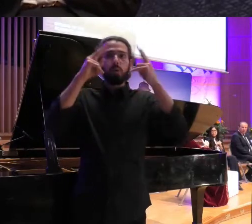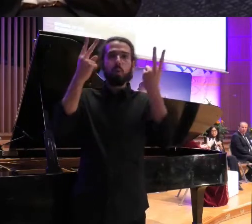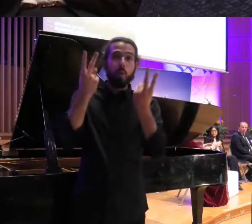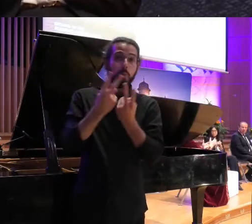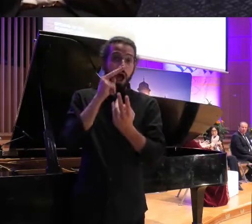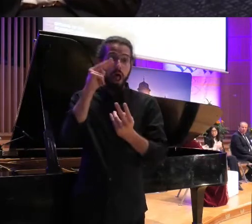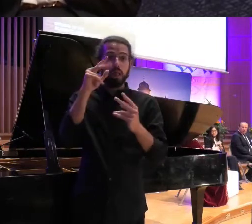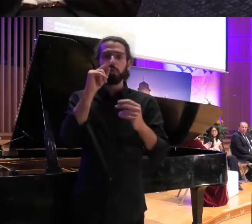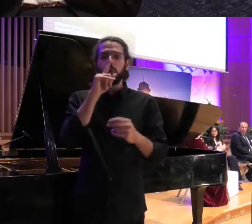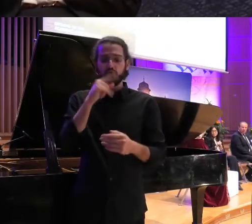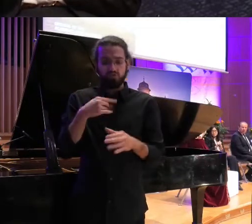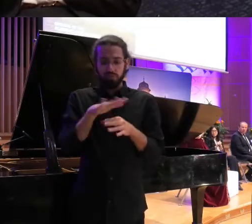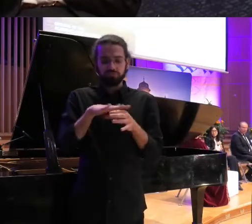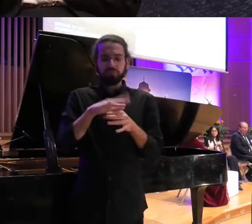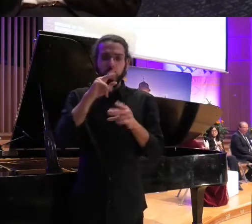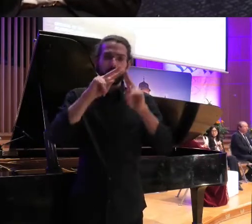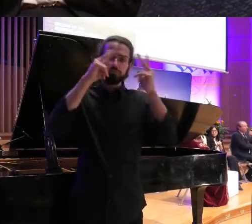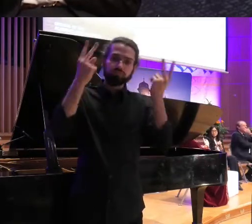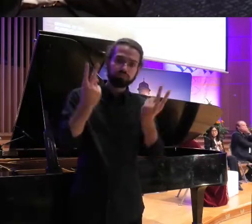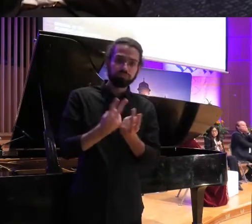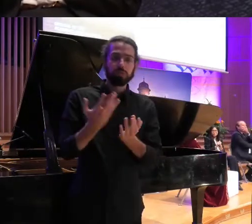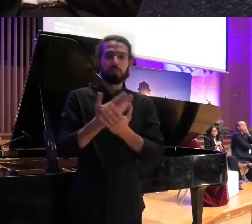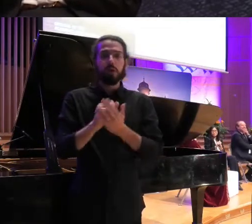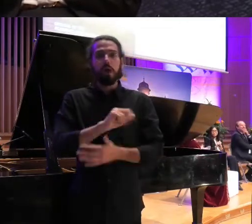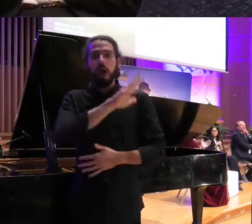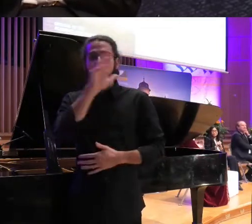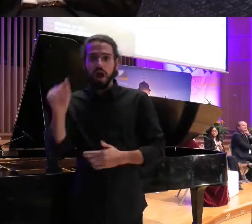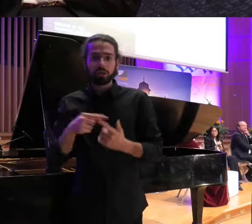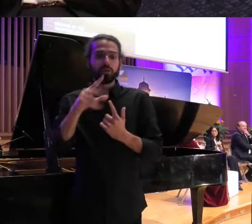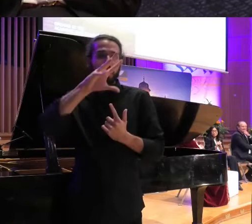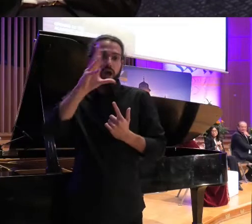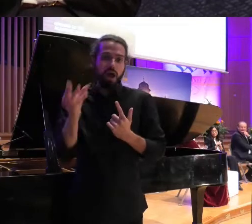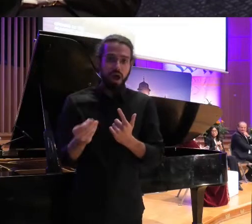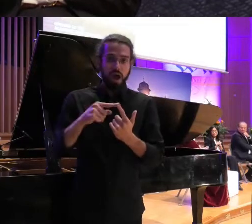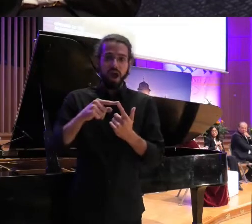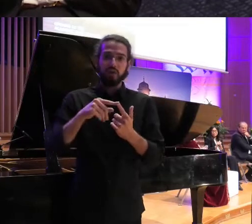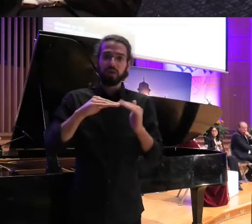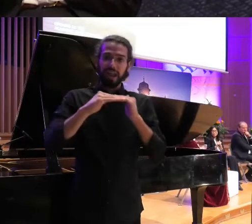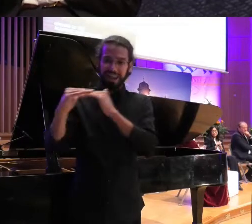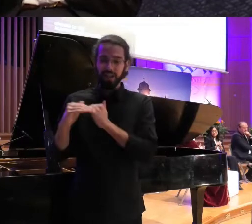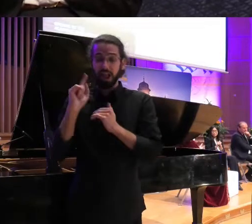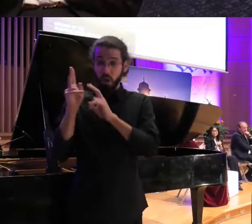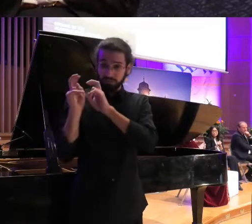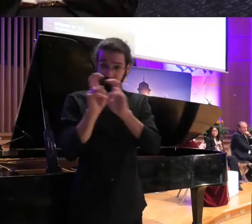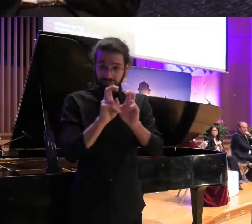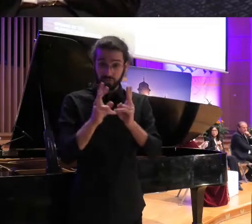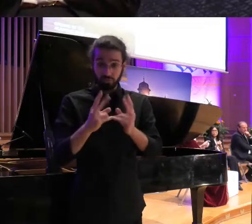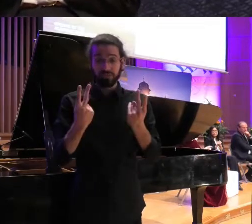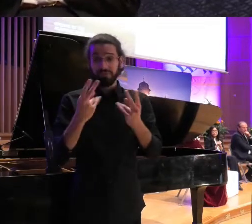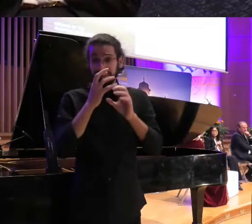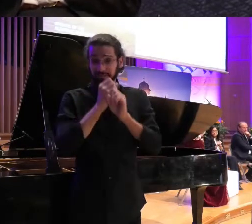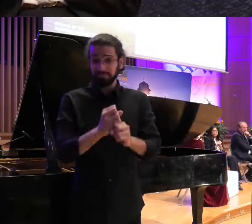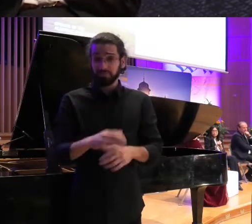So you're looking into Asian countries or in African countries or so. This is a very important focus. Do you also look